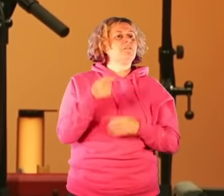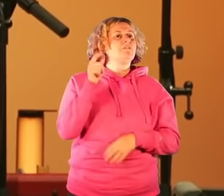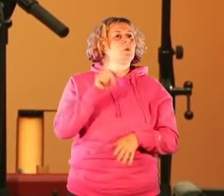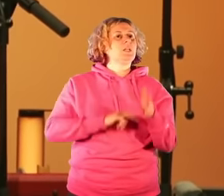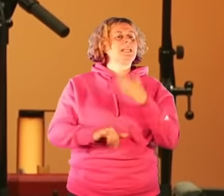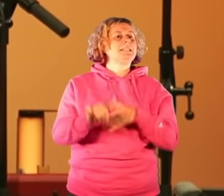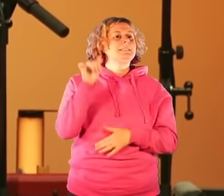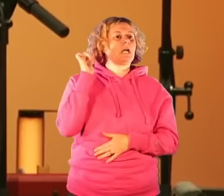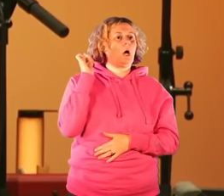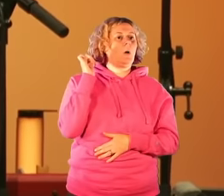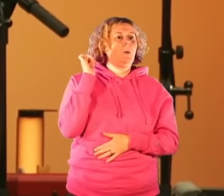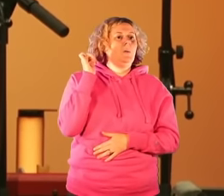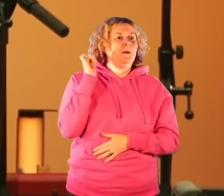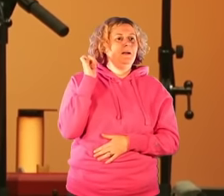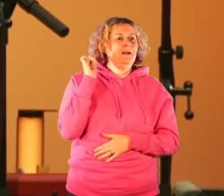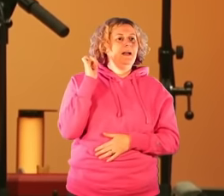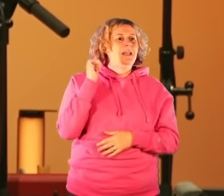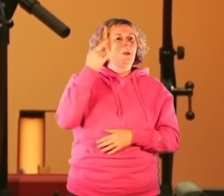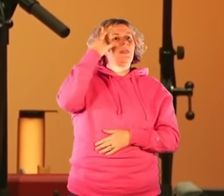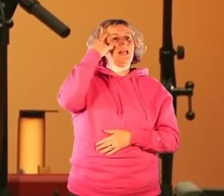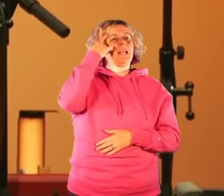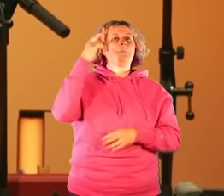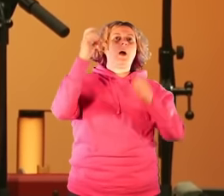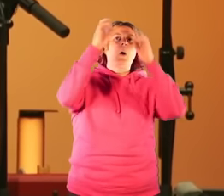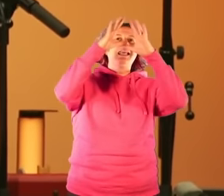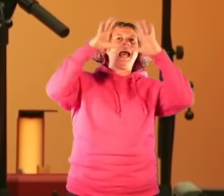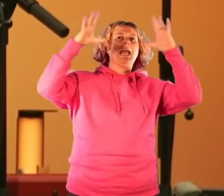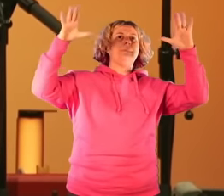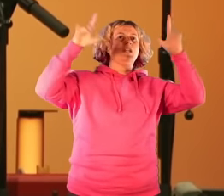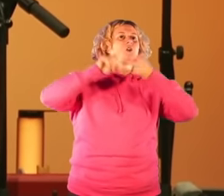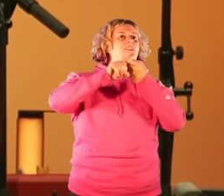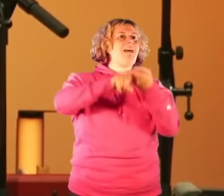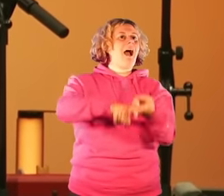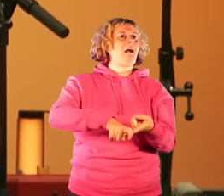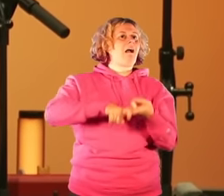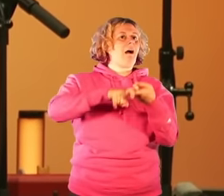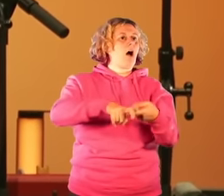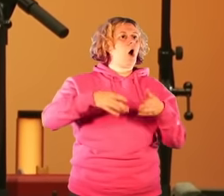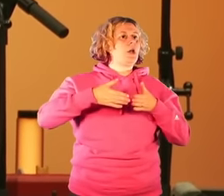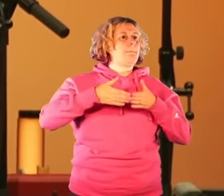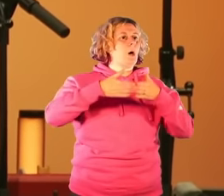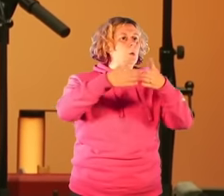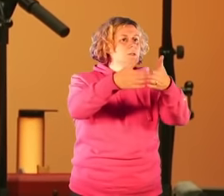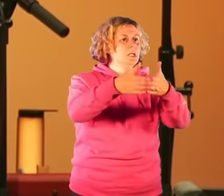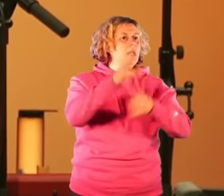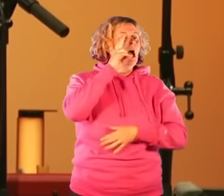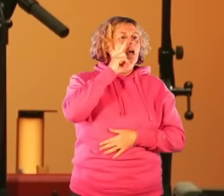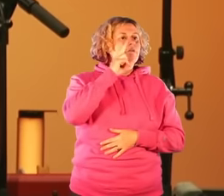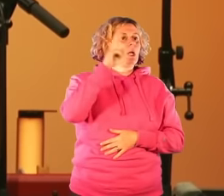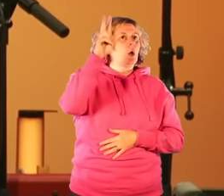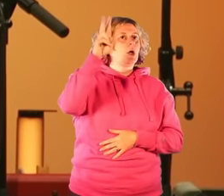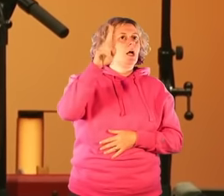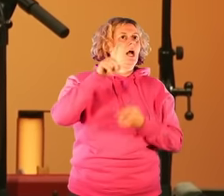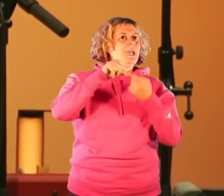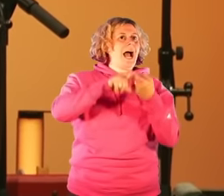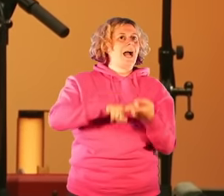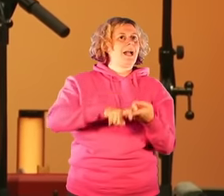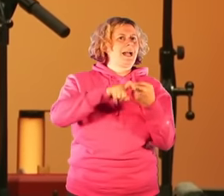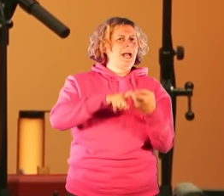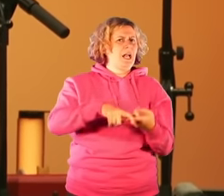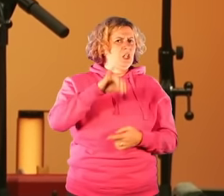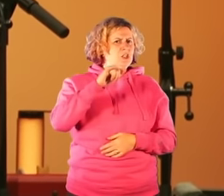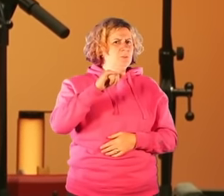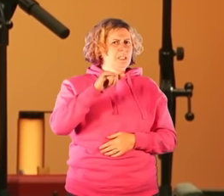picture of the anchor. You know, I saw this image of an anchor on a boat. And if you look at an anchor on a boat, sometimes the anchor looks very